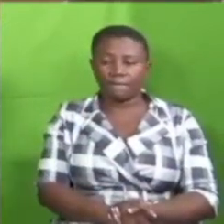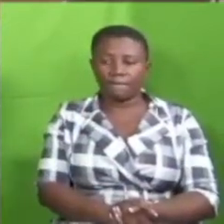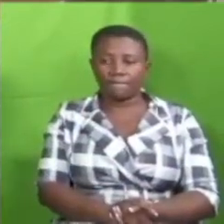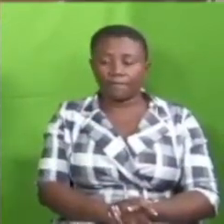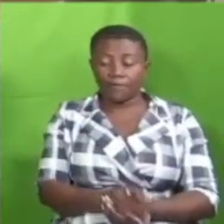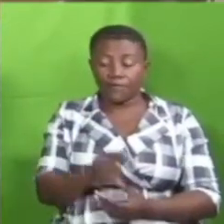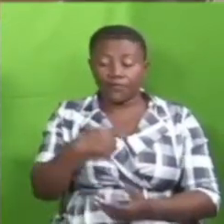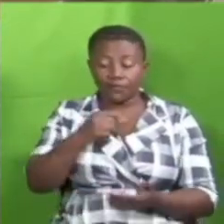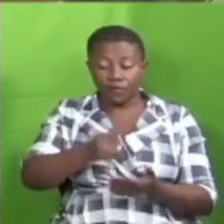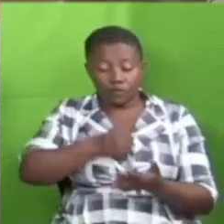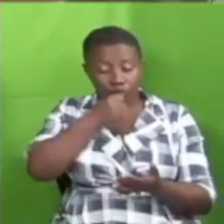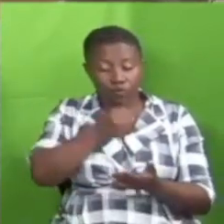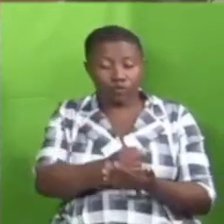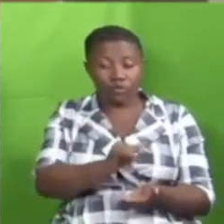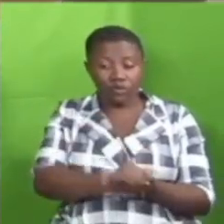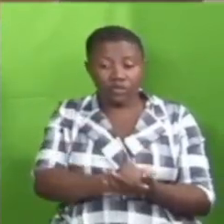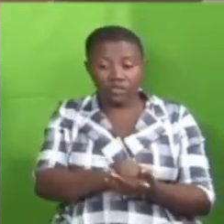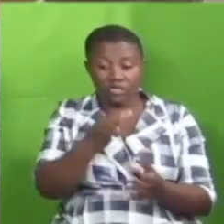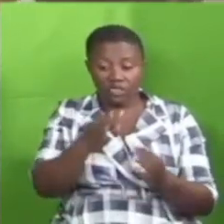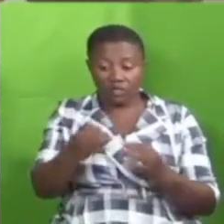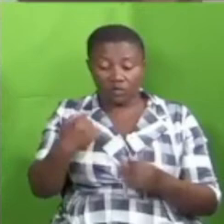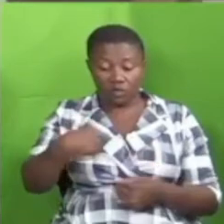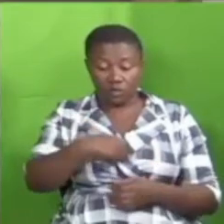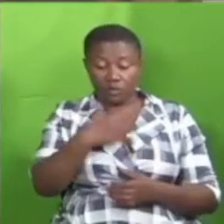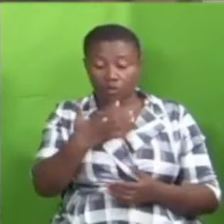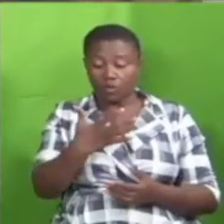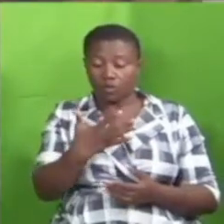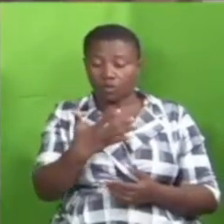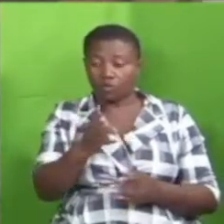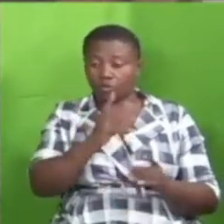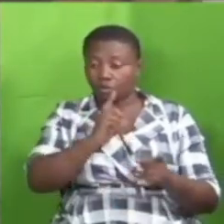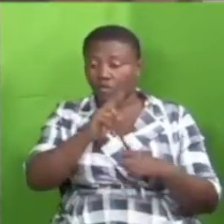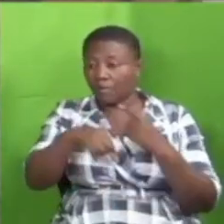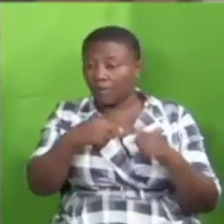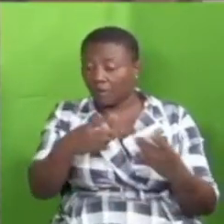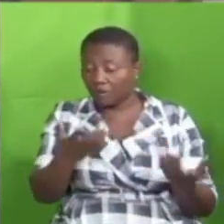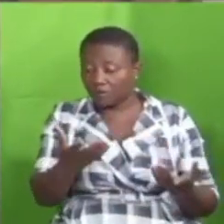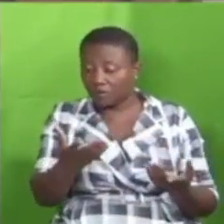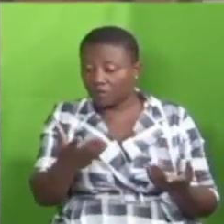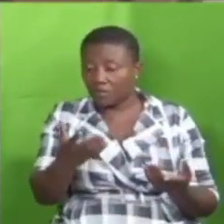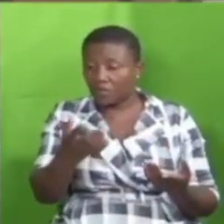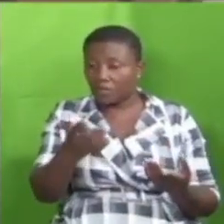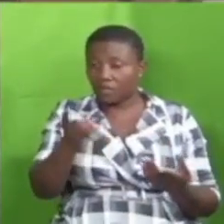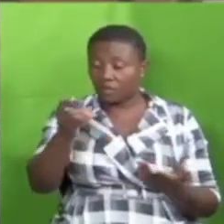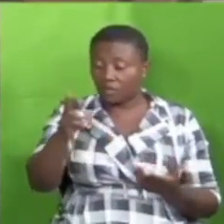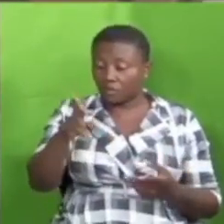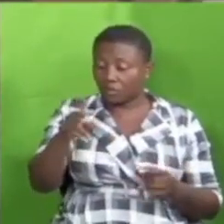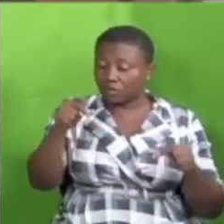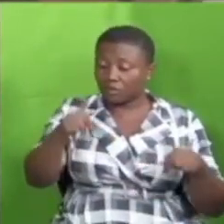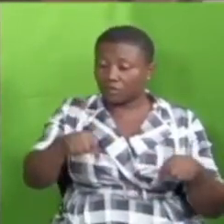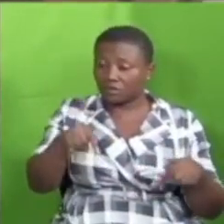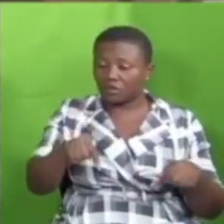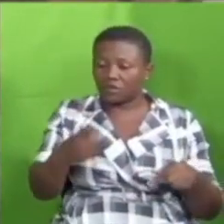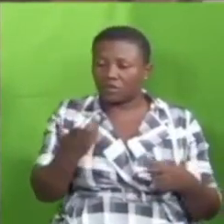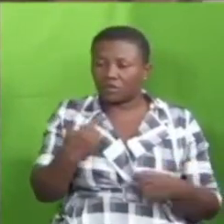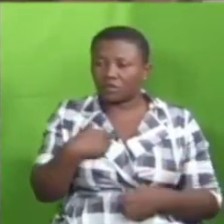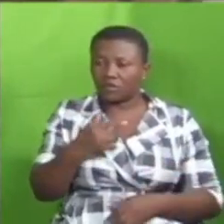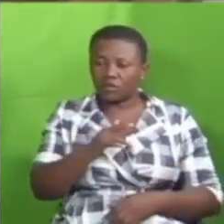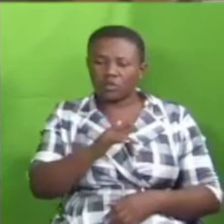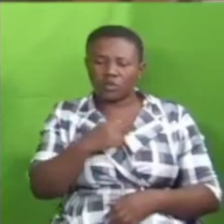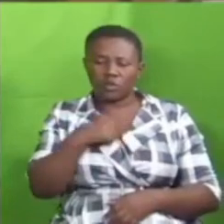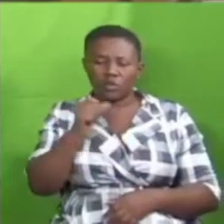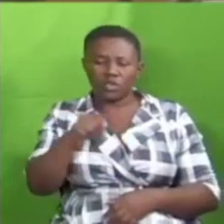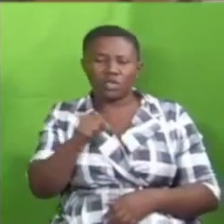I am sure that if we want to write about Mr. Pamford today, we will fill about